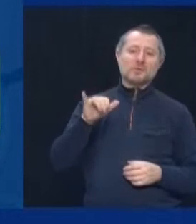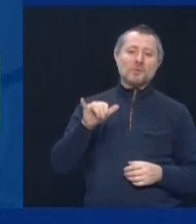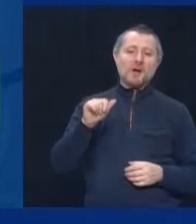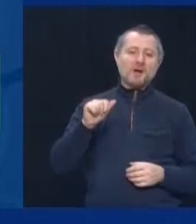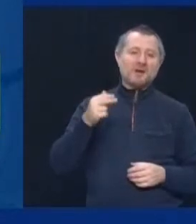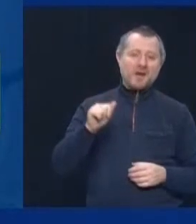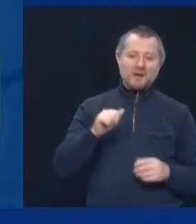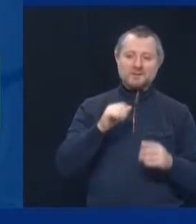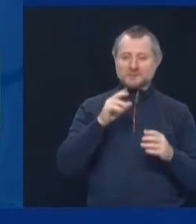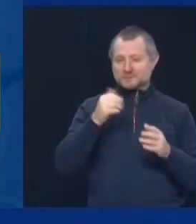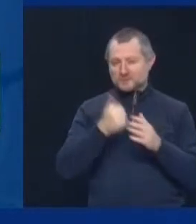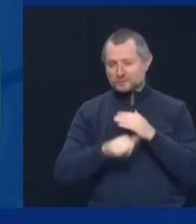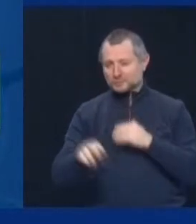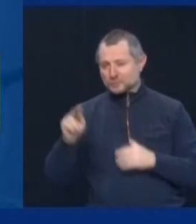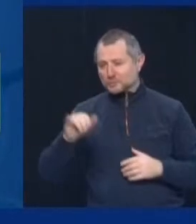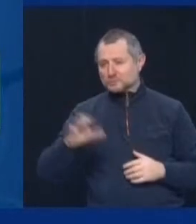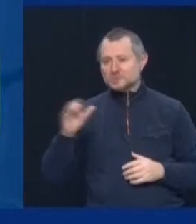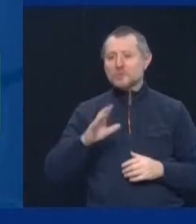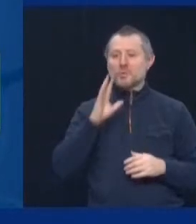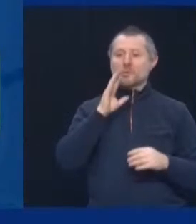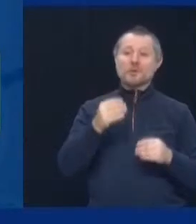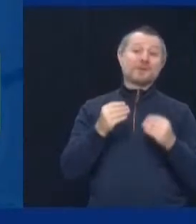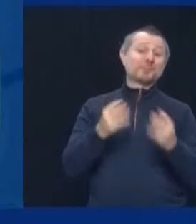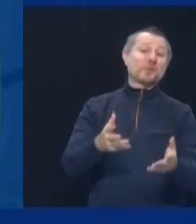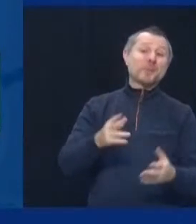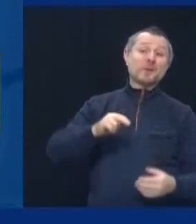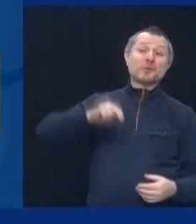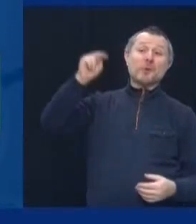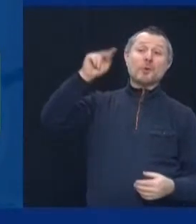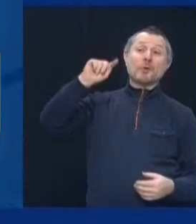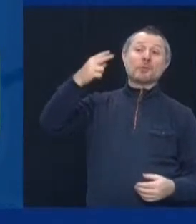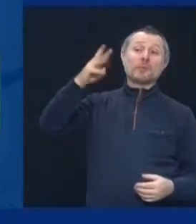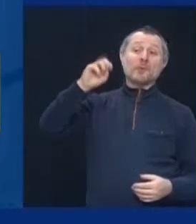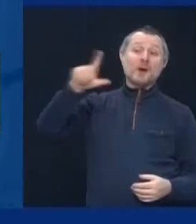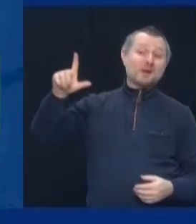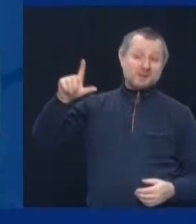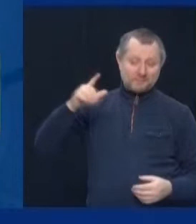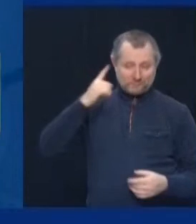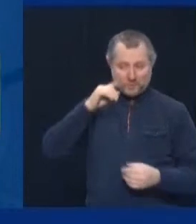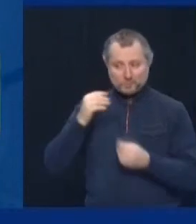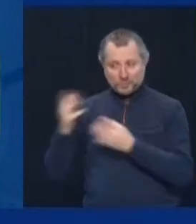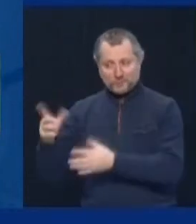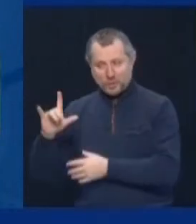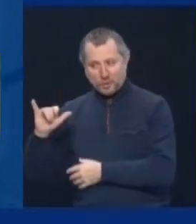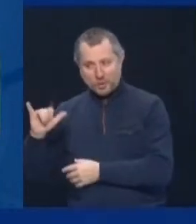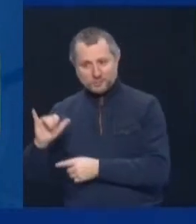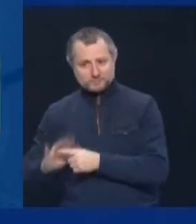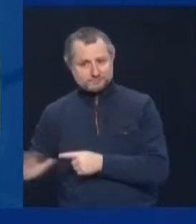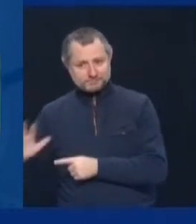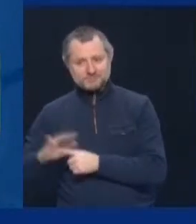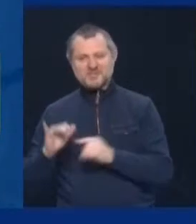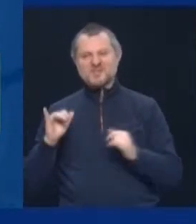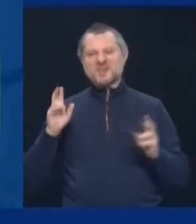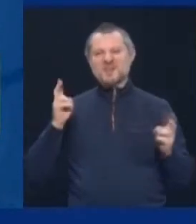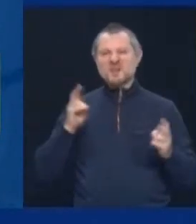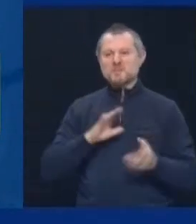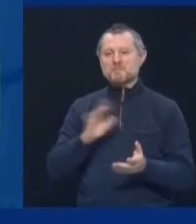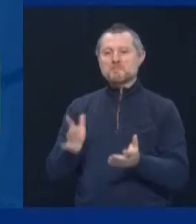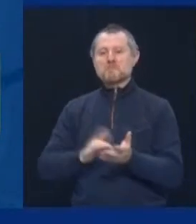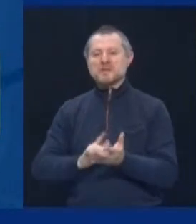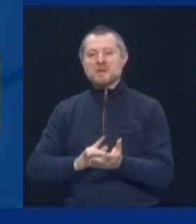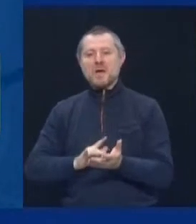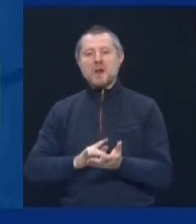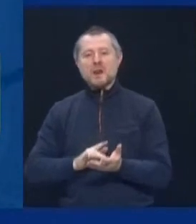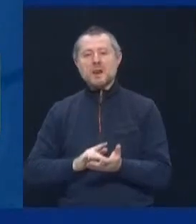vaccination. Northwell on Long Island. It's a medical procedure. It will be handled